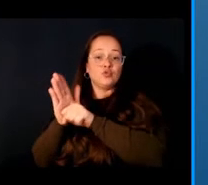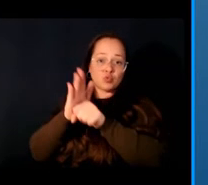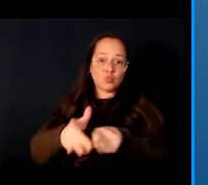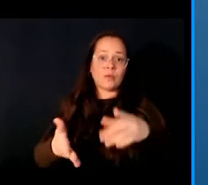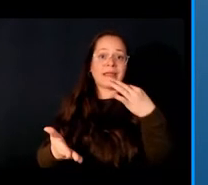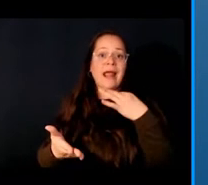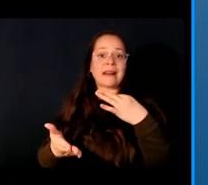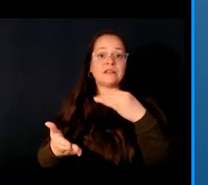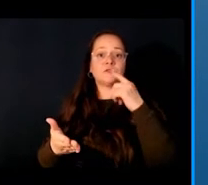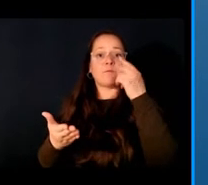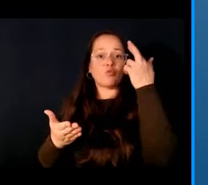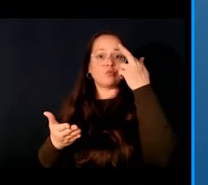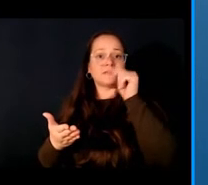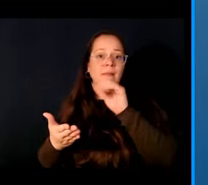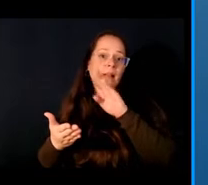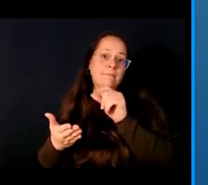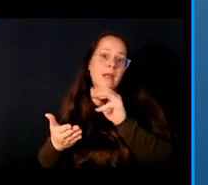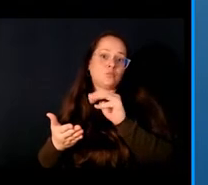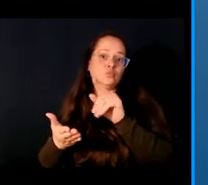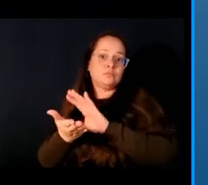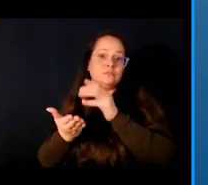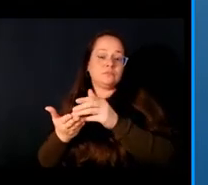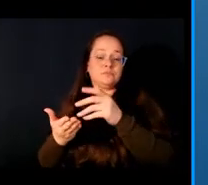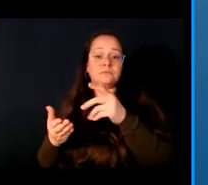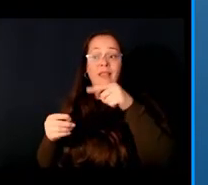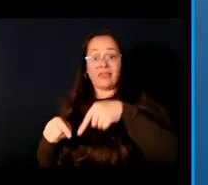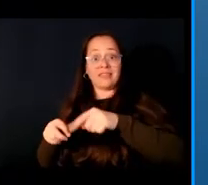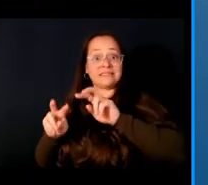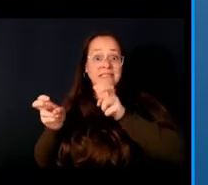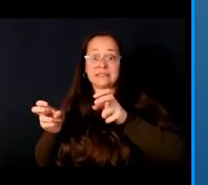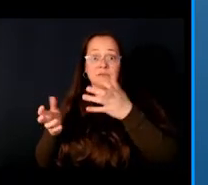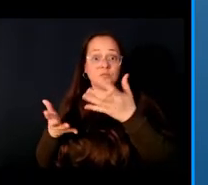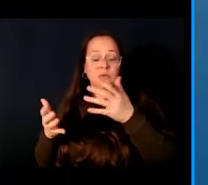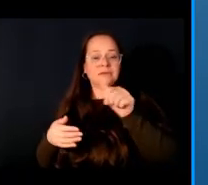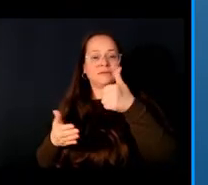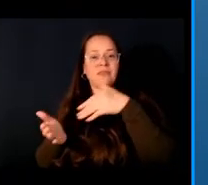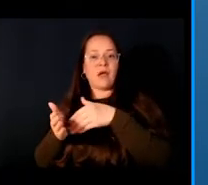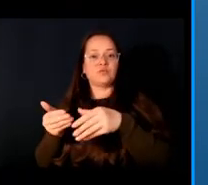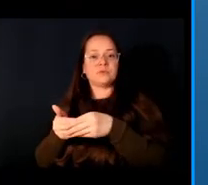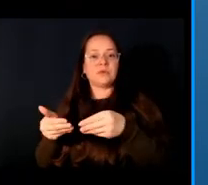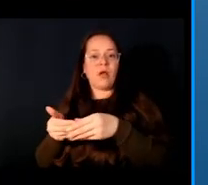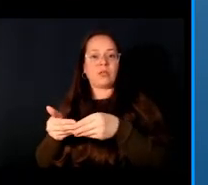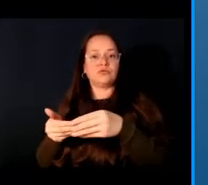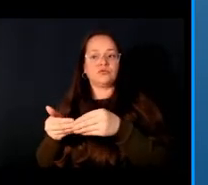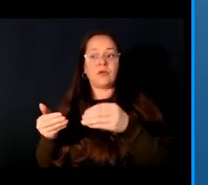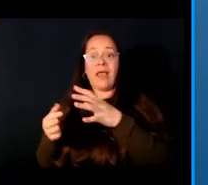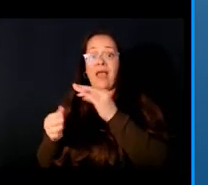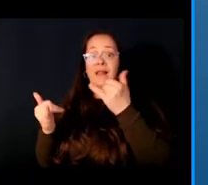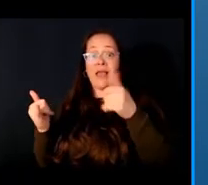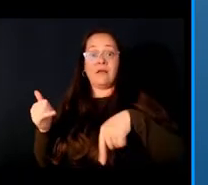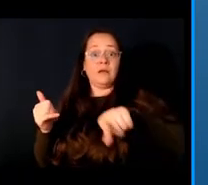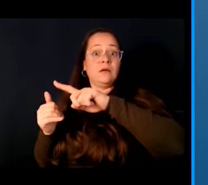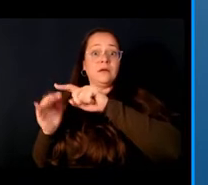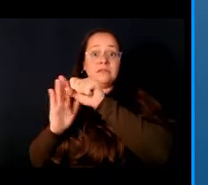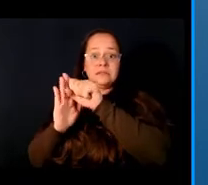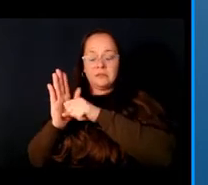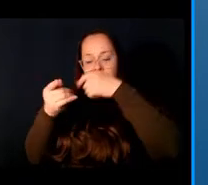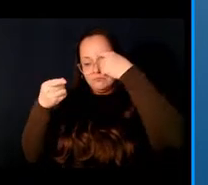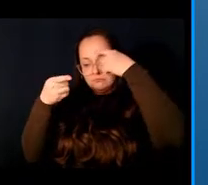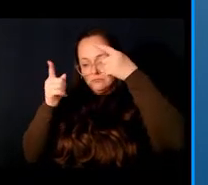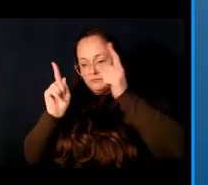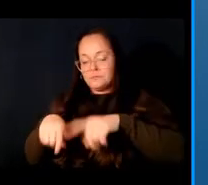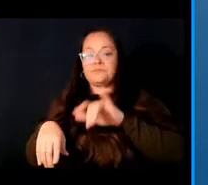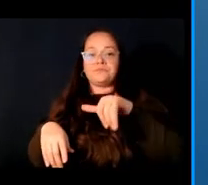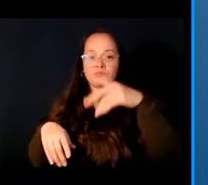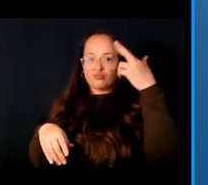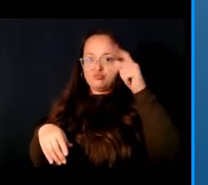for a reasonable amount in this case ten thousand dollars overwhelmingly States agreed that this was a